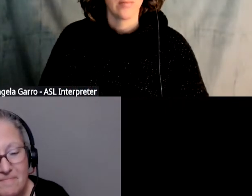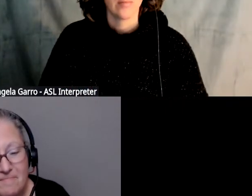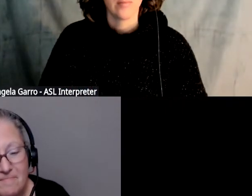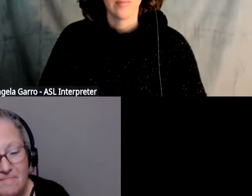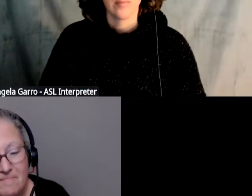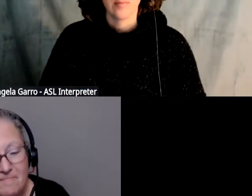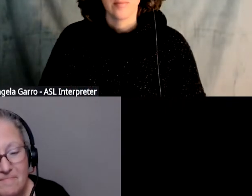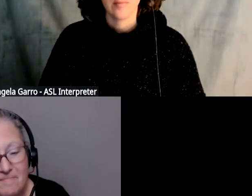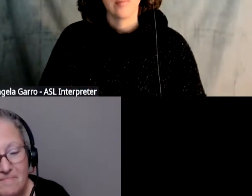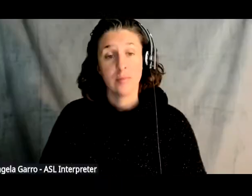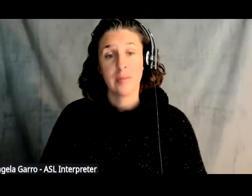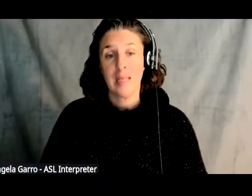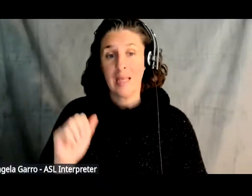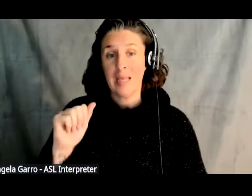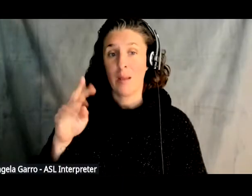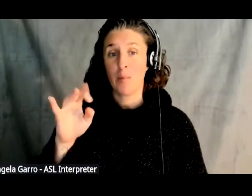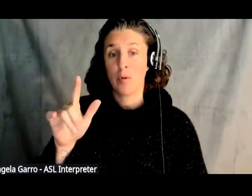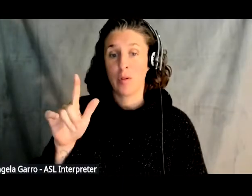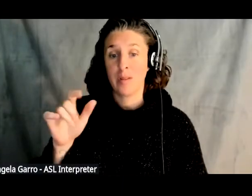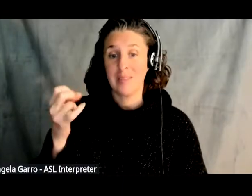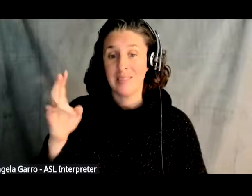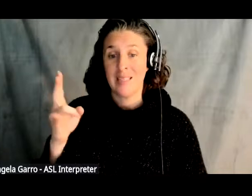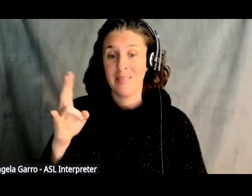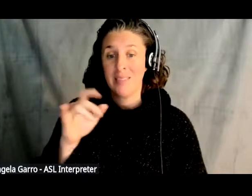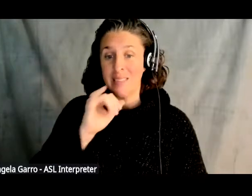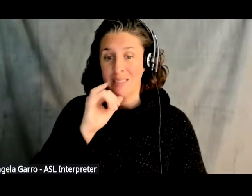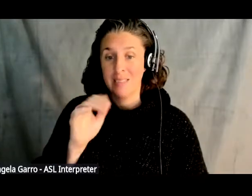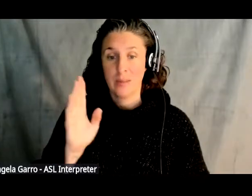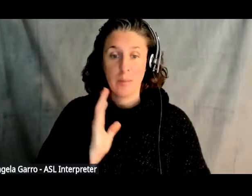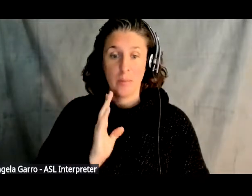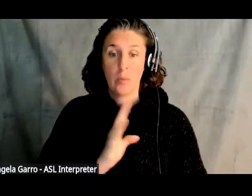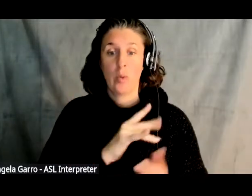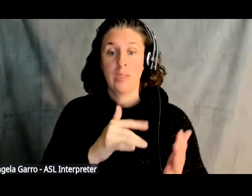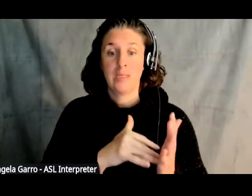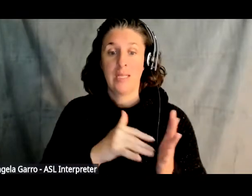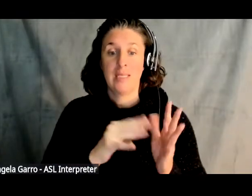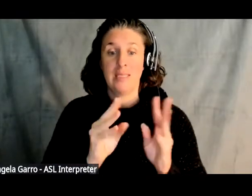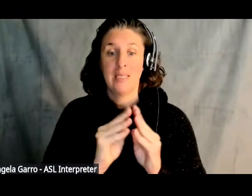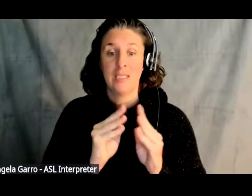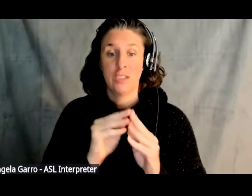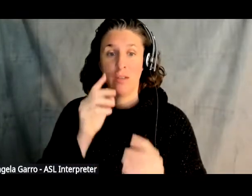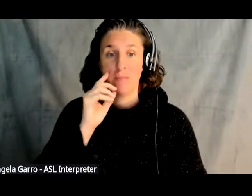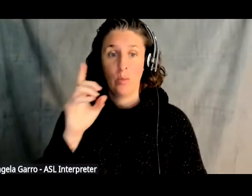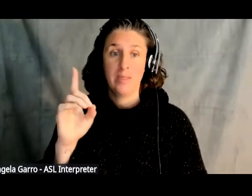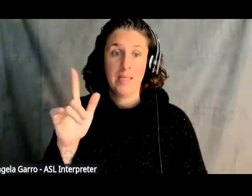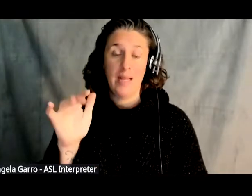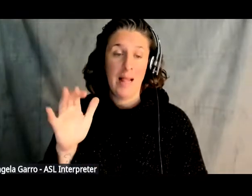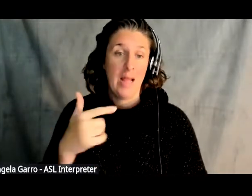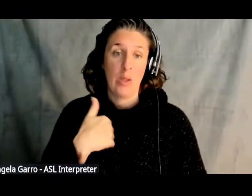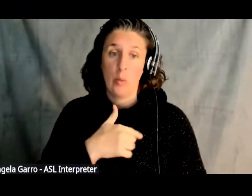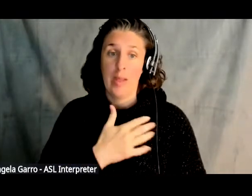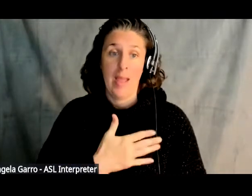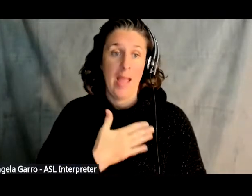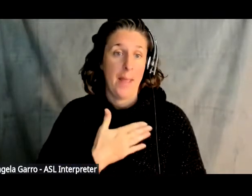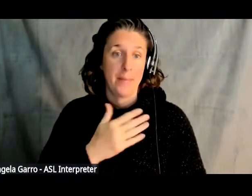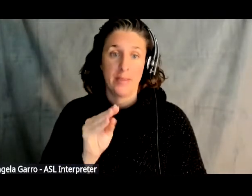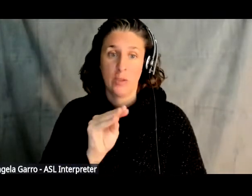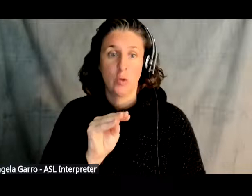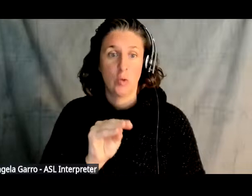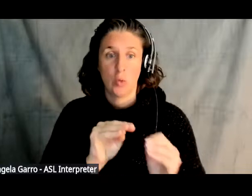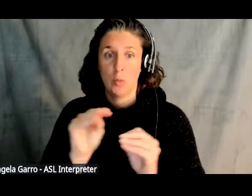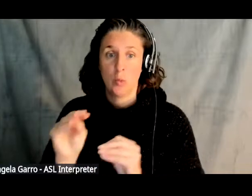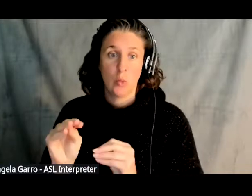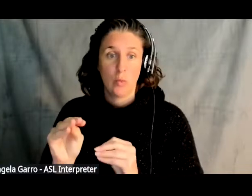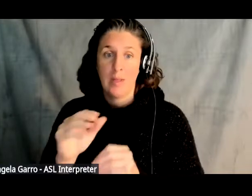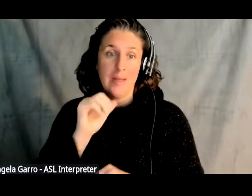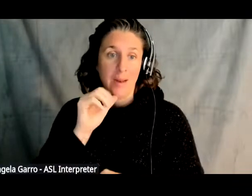April 17th is the board study DLAC, session for correct. DLAC. I mean, we're happy to move it to the board, not the